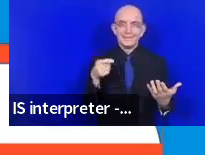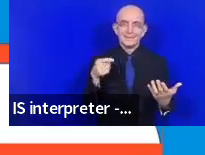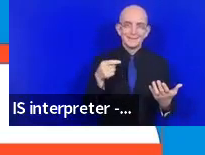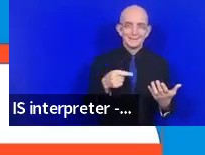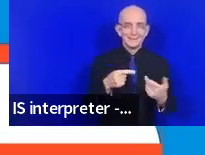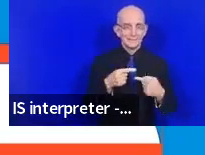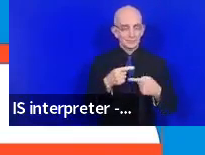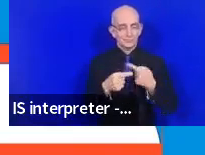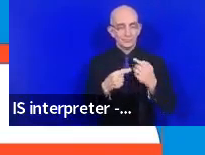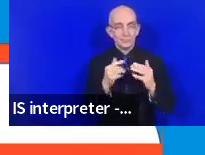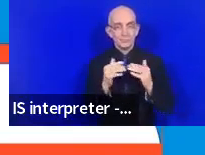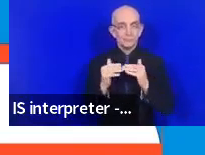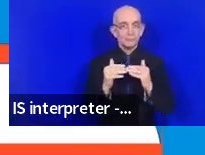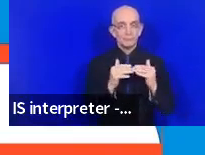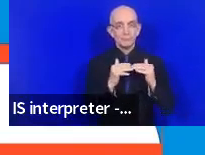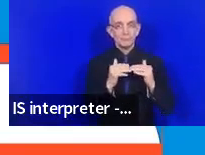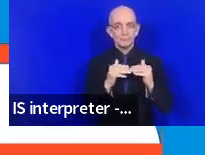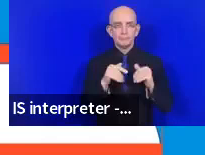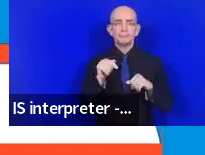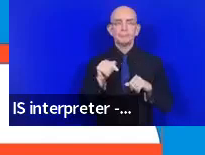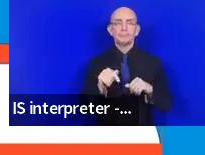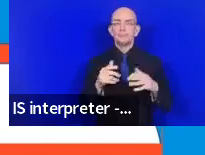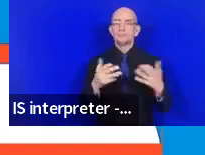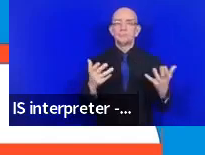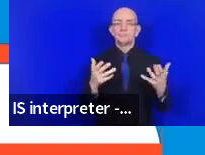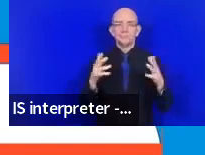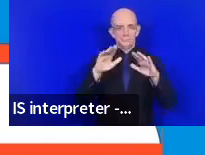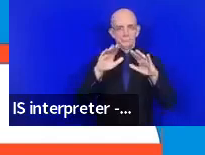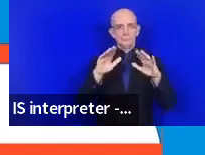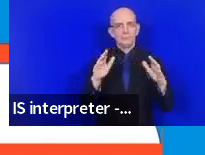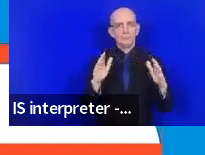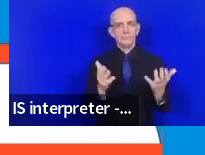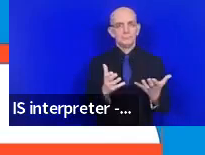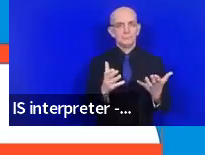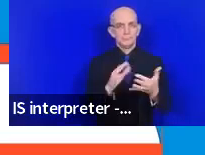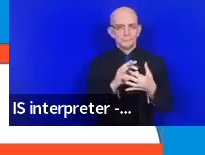The Generational Equality Forum is an international